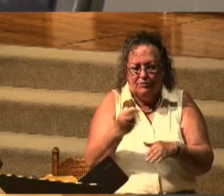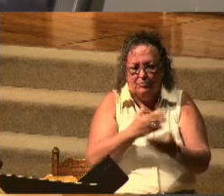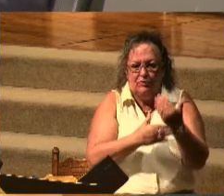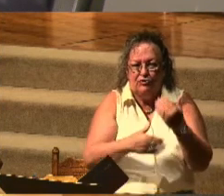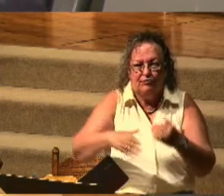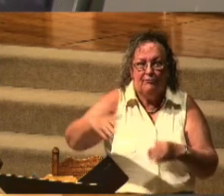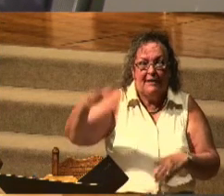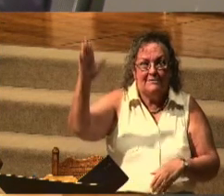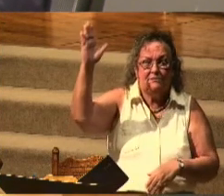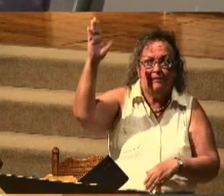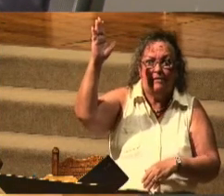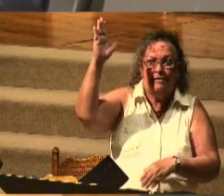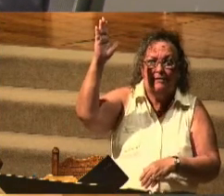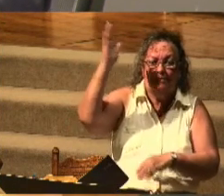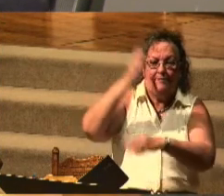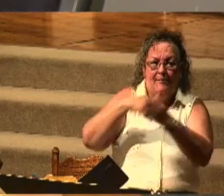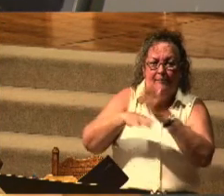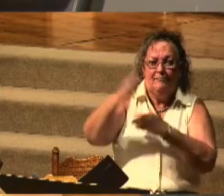hand